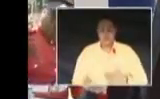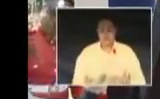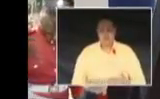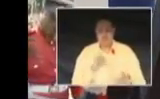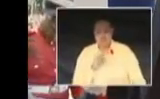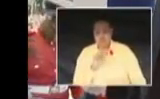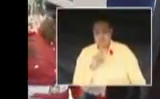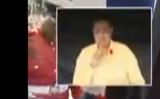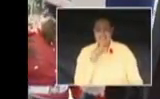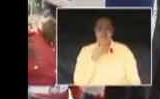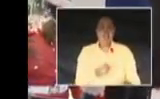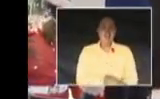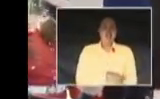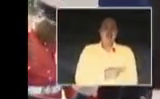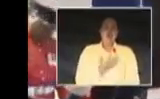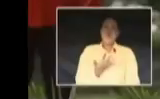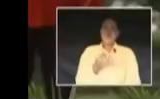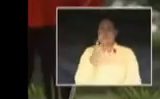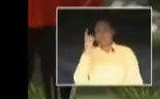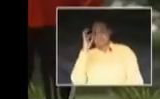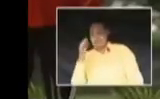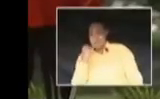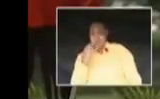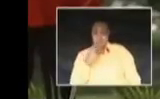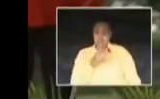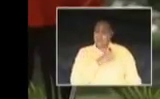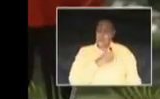during her tenure at the Supreme Court.